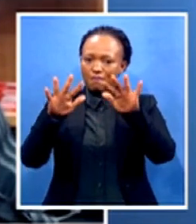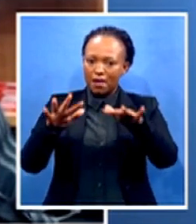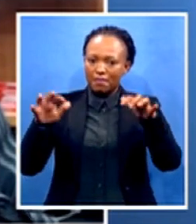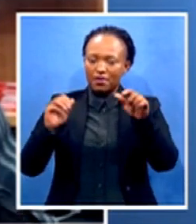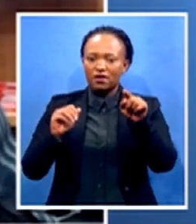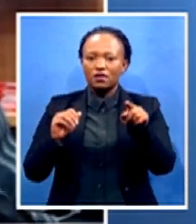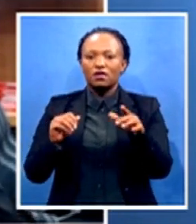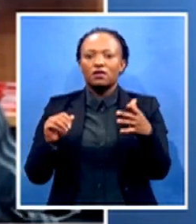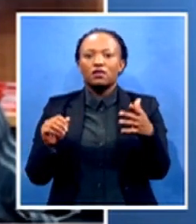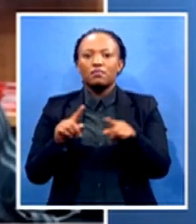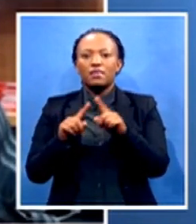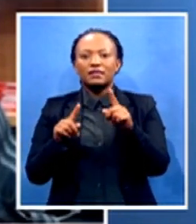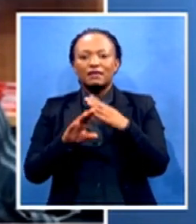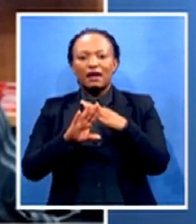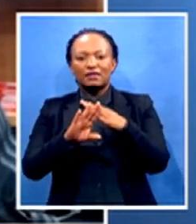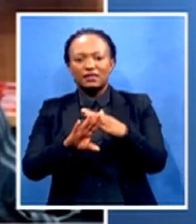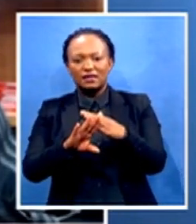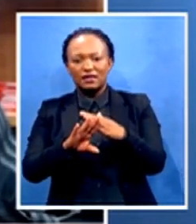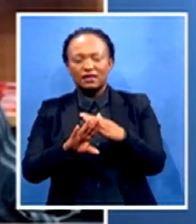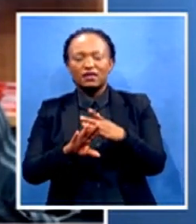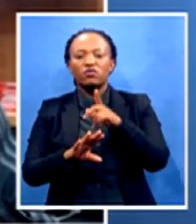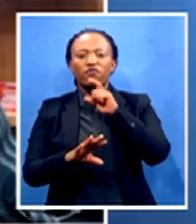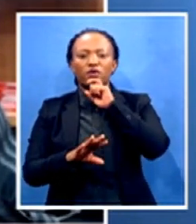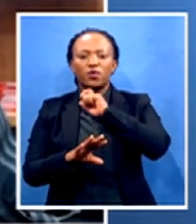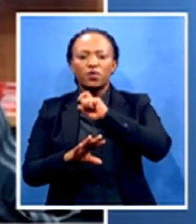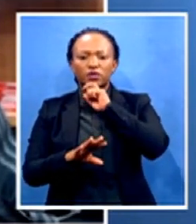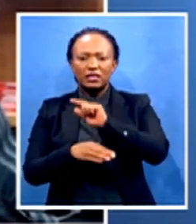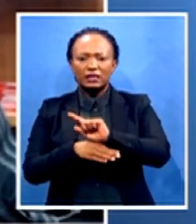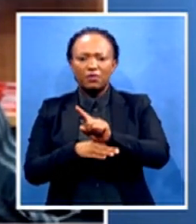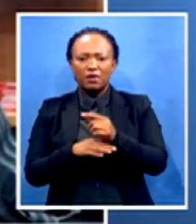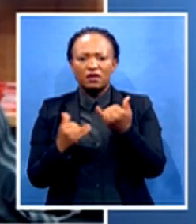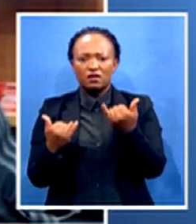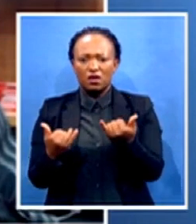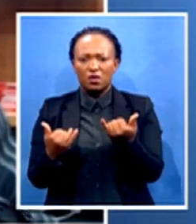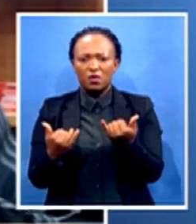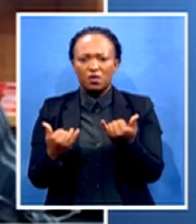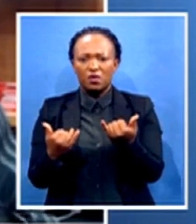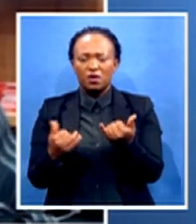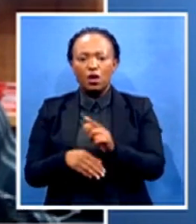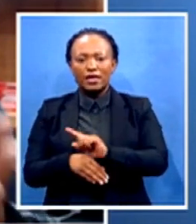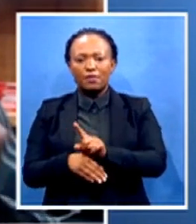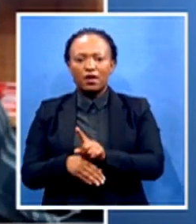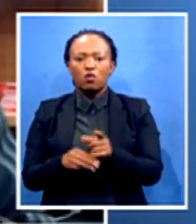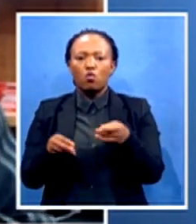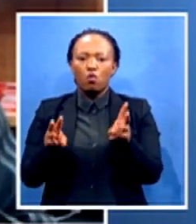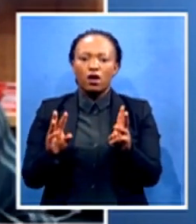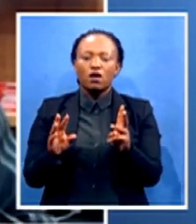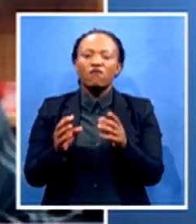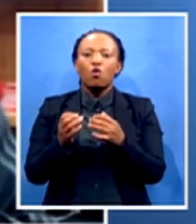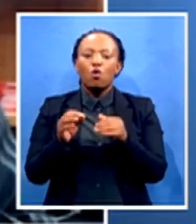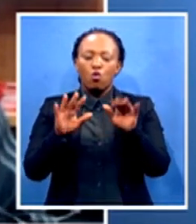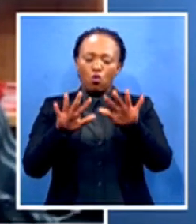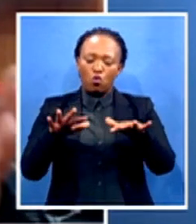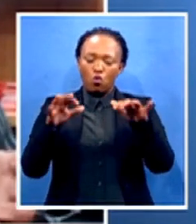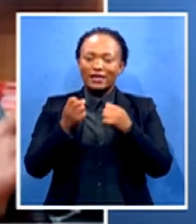might be used temporarily as a temporary measure to allow the supporters to come in. But that is not a matter for football to